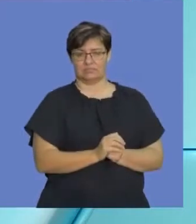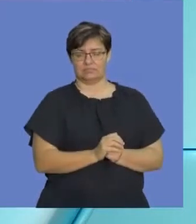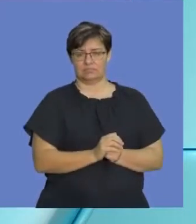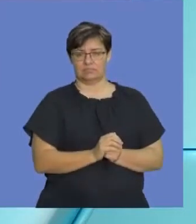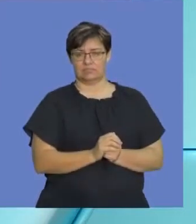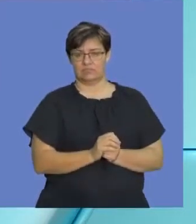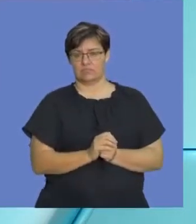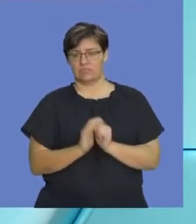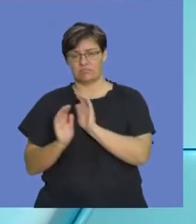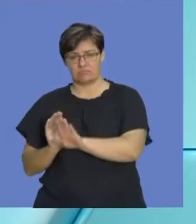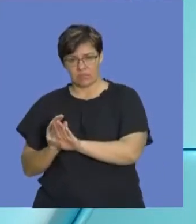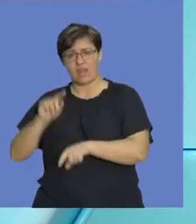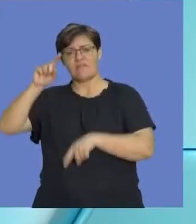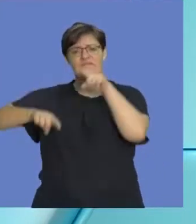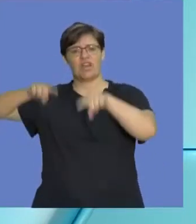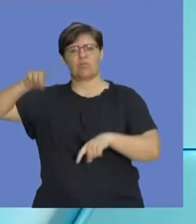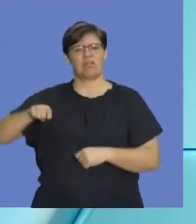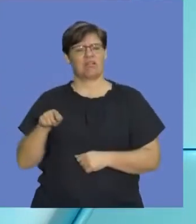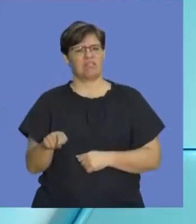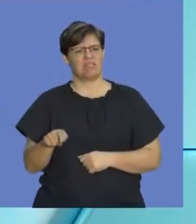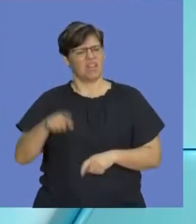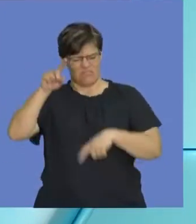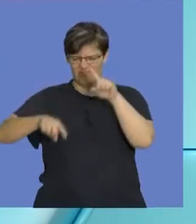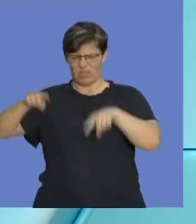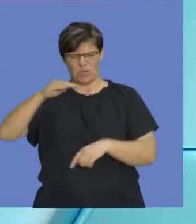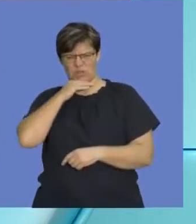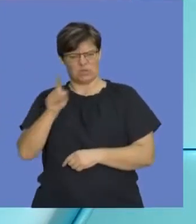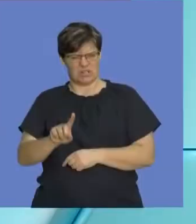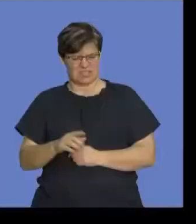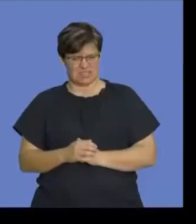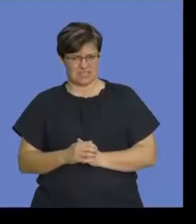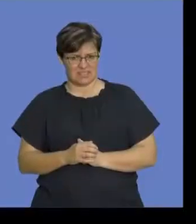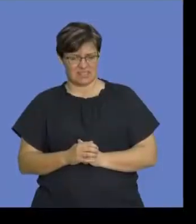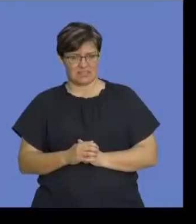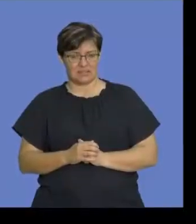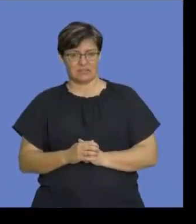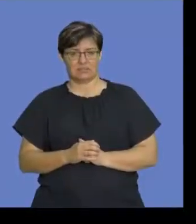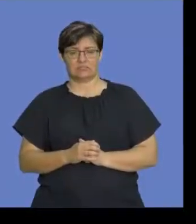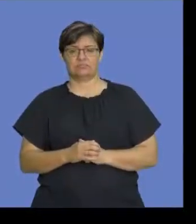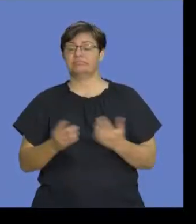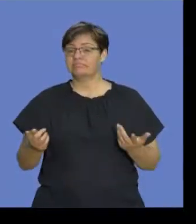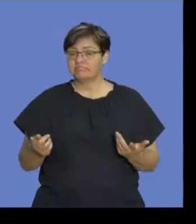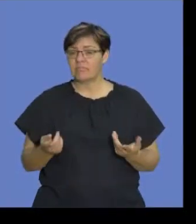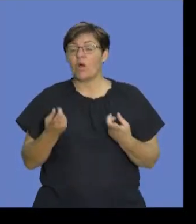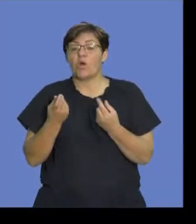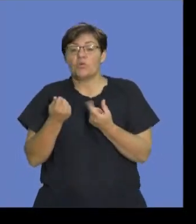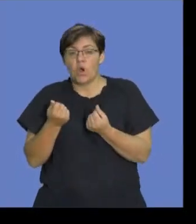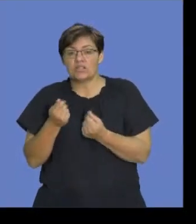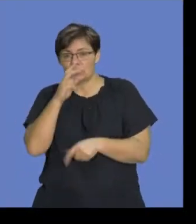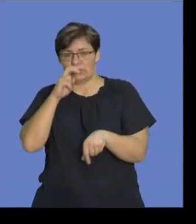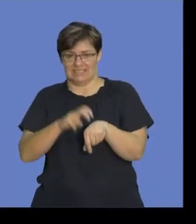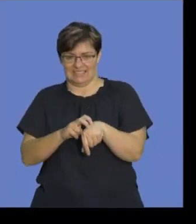we move on to variable costs. What do we mean by variable cost? By variable costs, we mean those costs